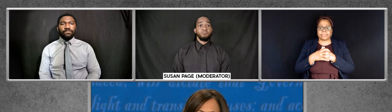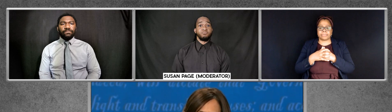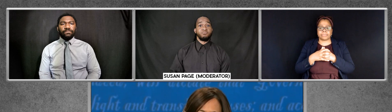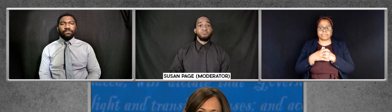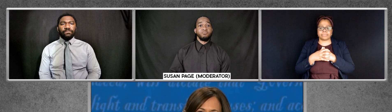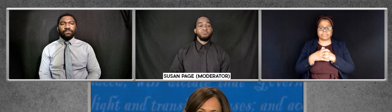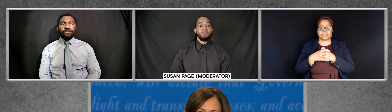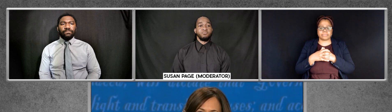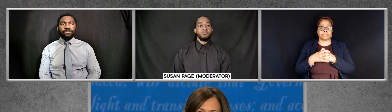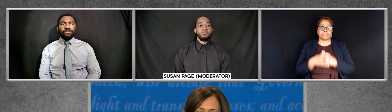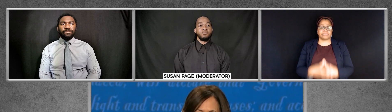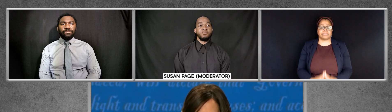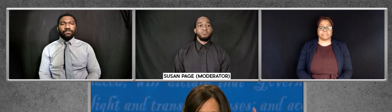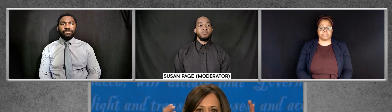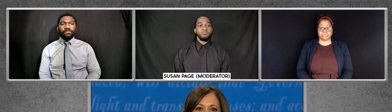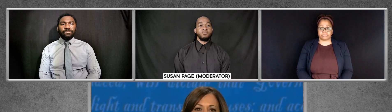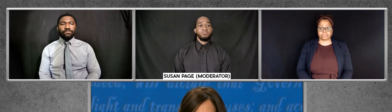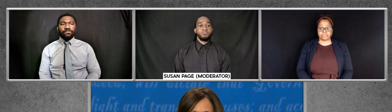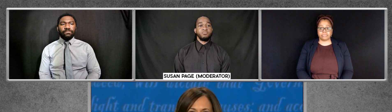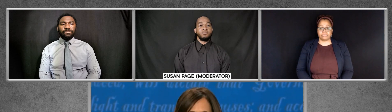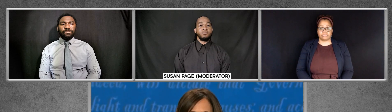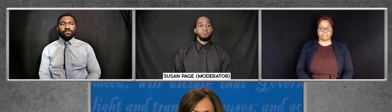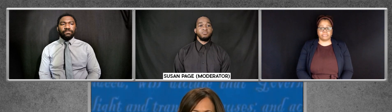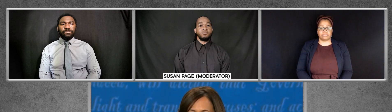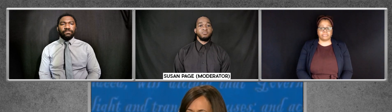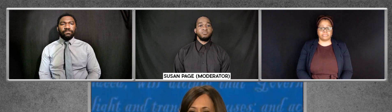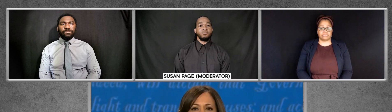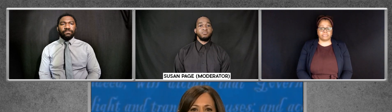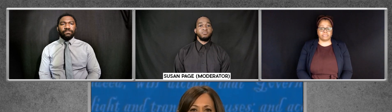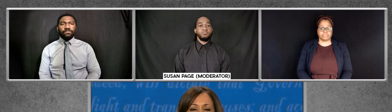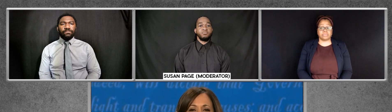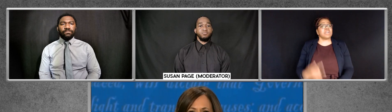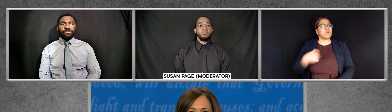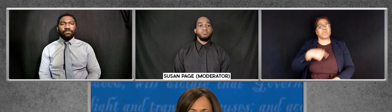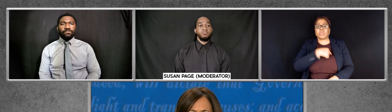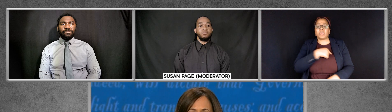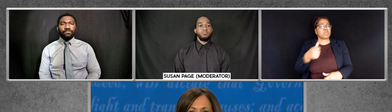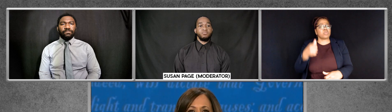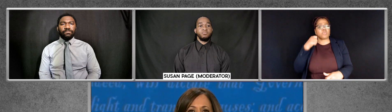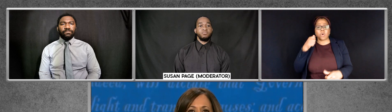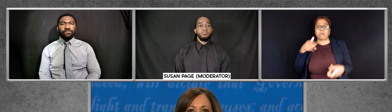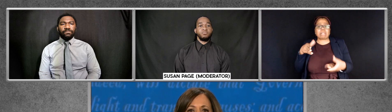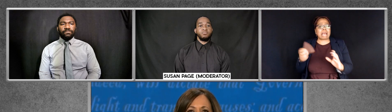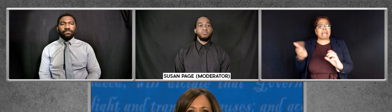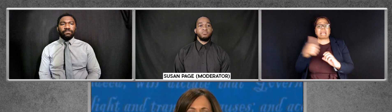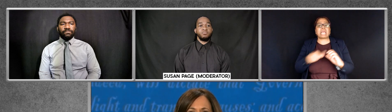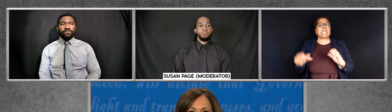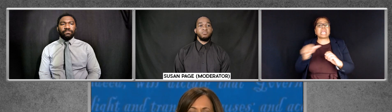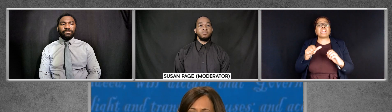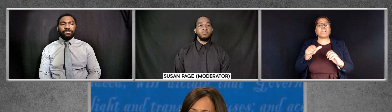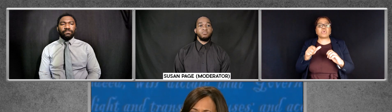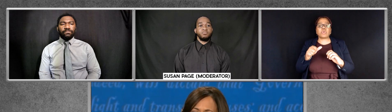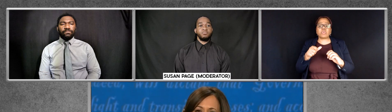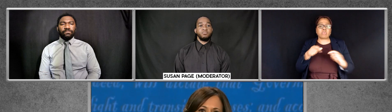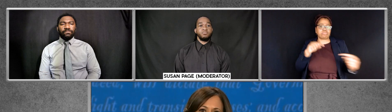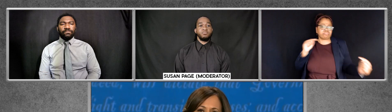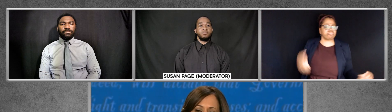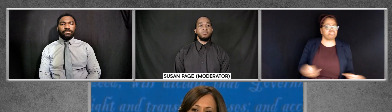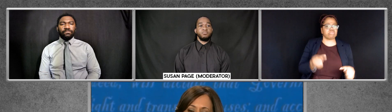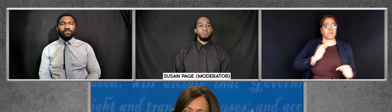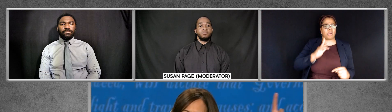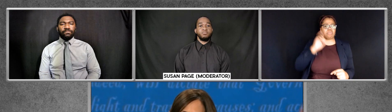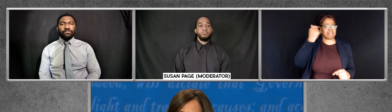our voice, we will win. And we will not let anyone subvert our democracy with what Donald